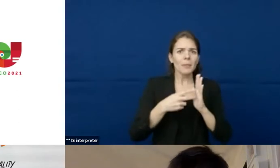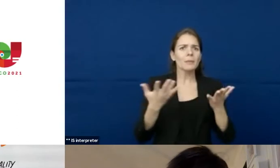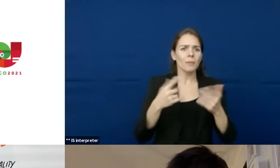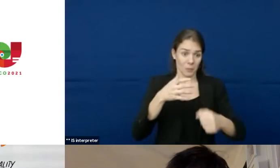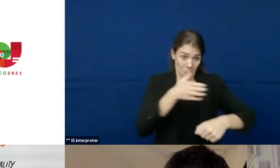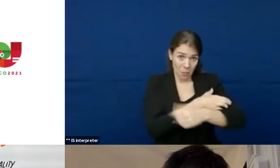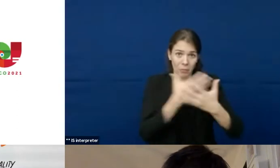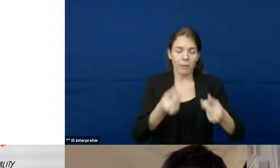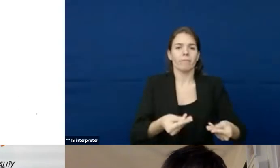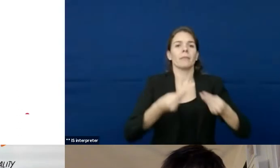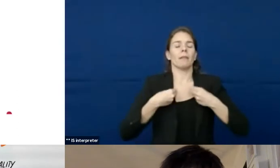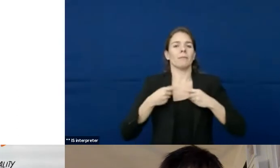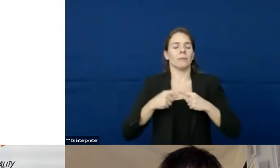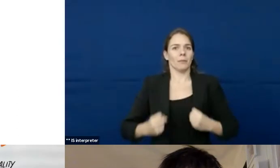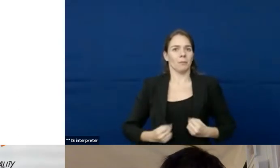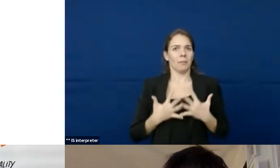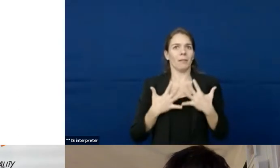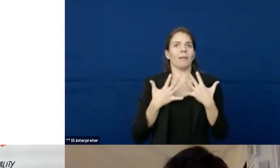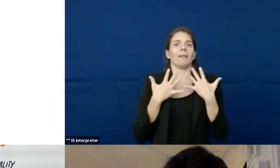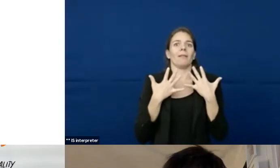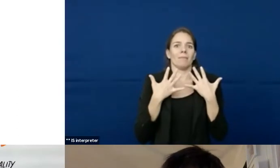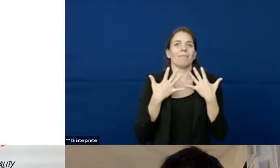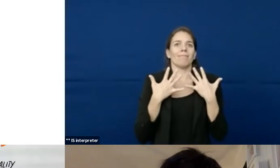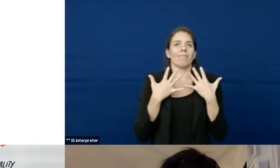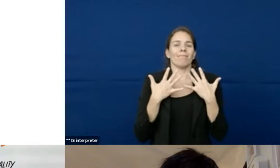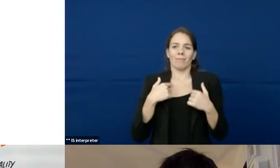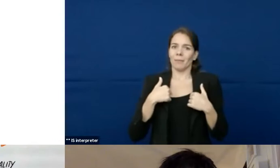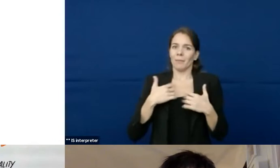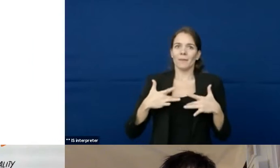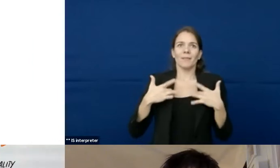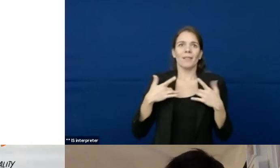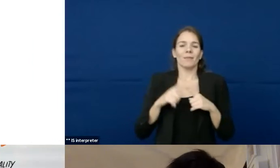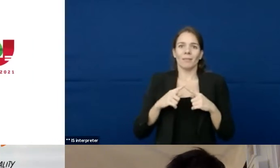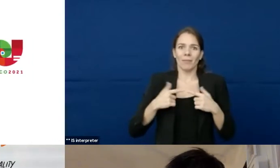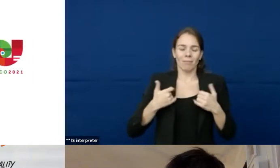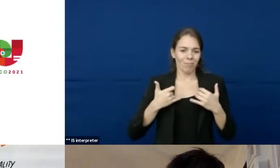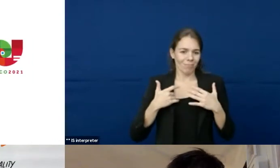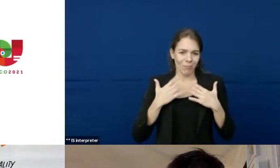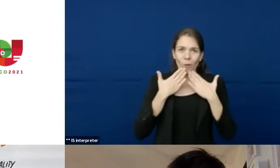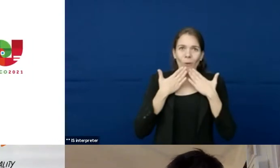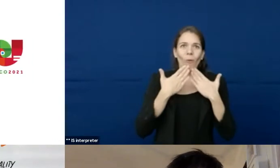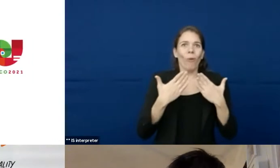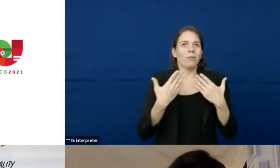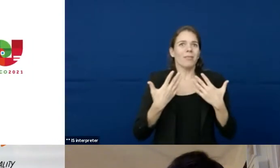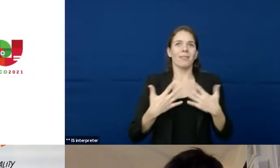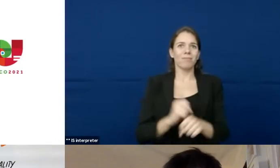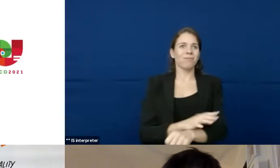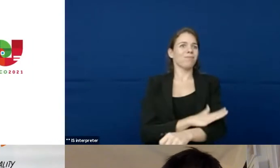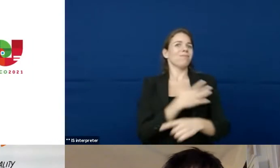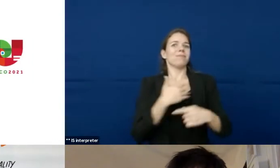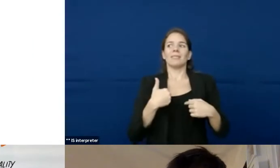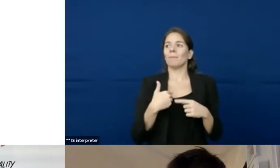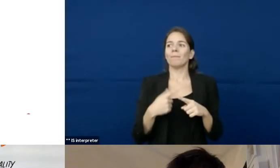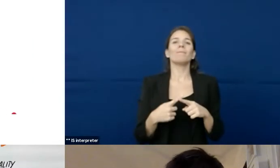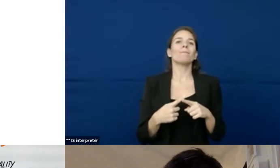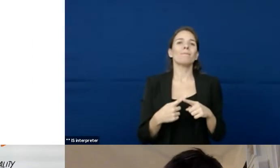as of our colleagues in the Action Coalition on Feminist Movements and Leadership, who have also recognized and specifically addressed the